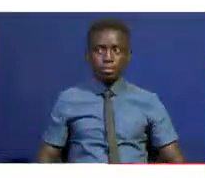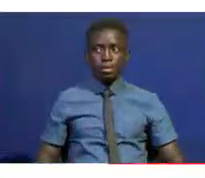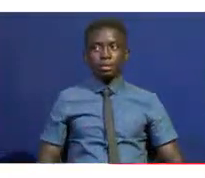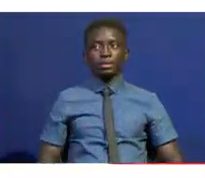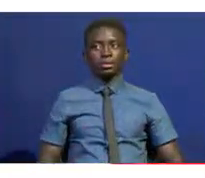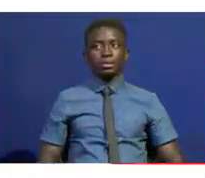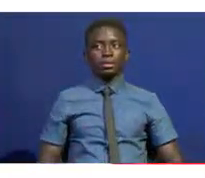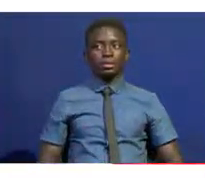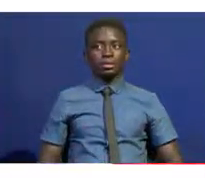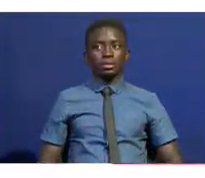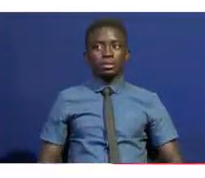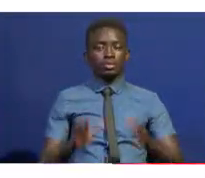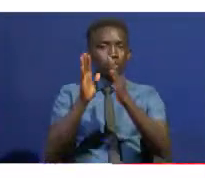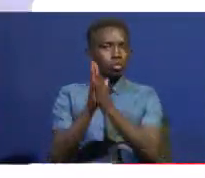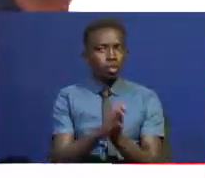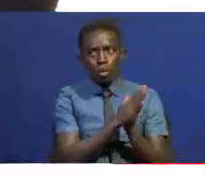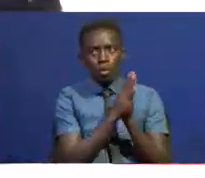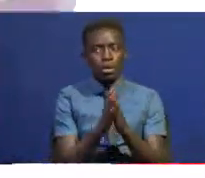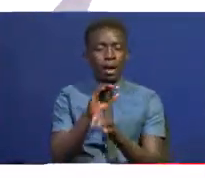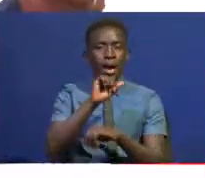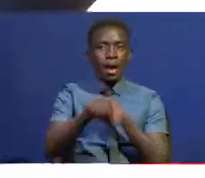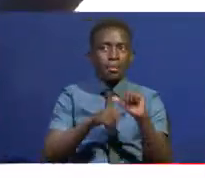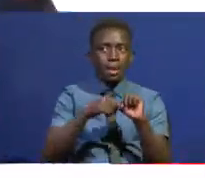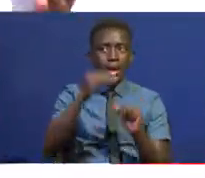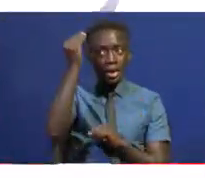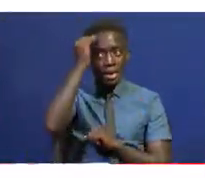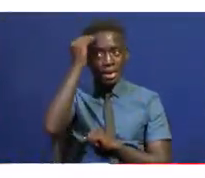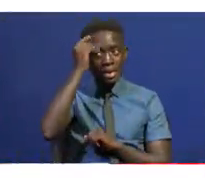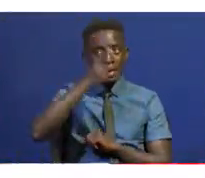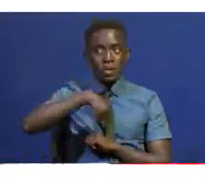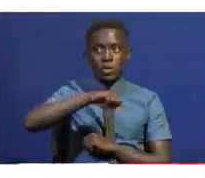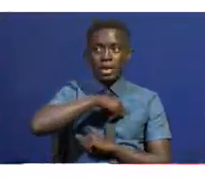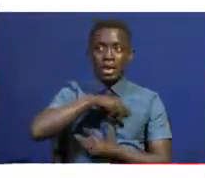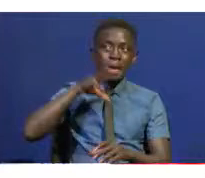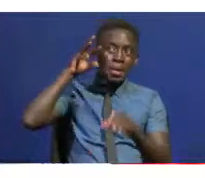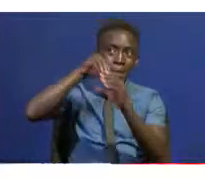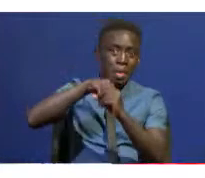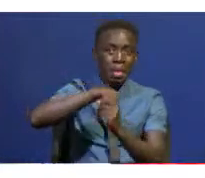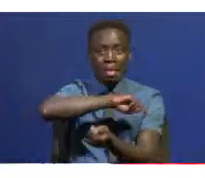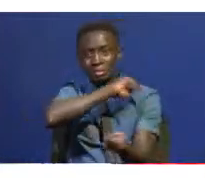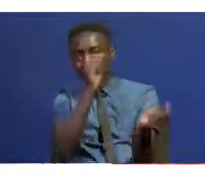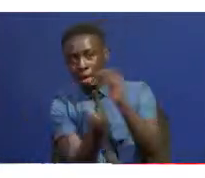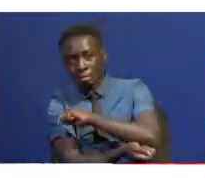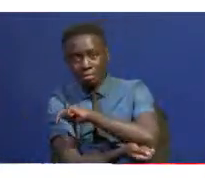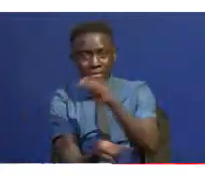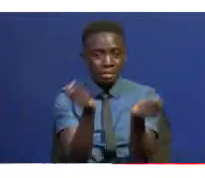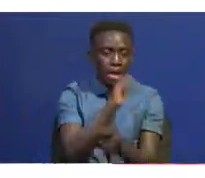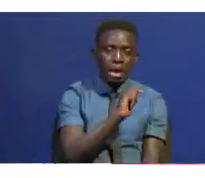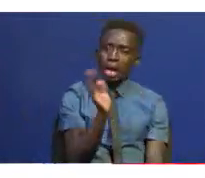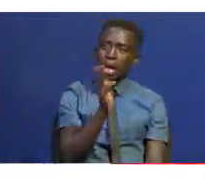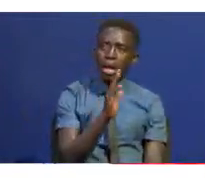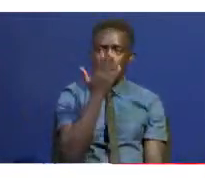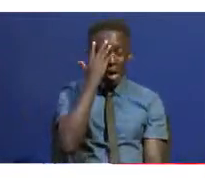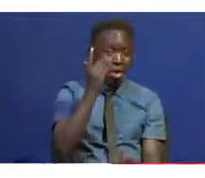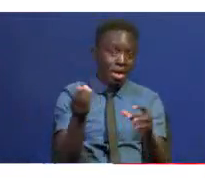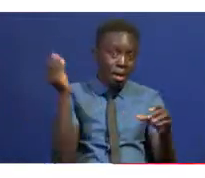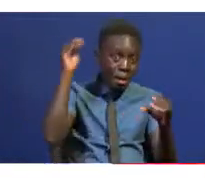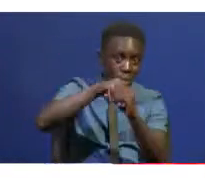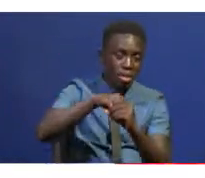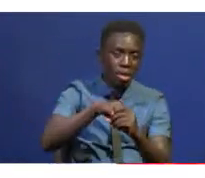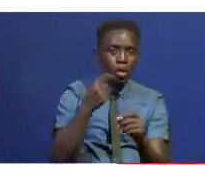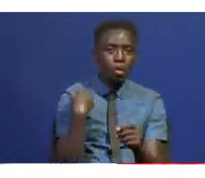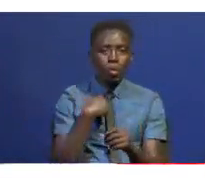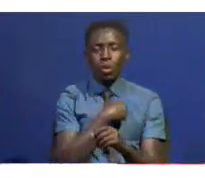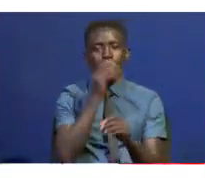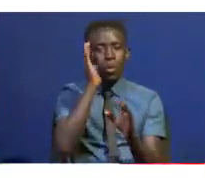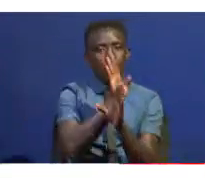Mambo ya education tusiingize na kuibadilisha badilisha, tutabadilisha siku hizi tukapotea laini. Naongea kwa mwani